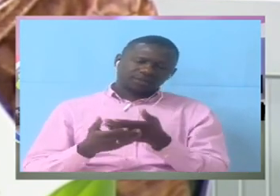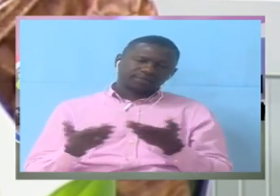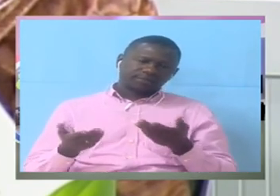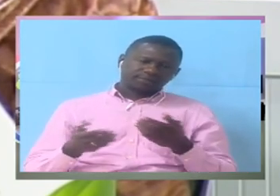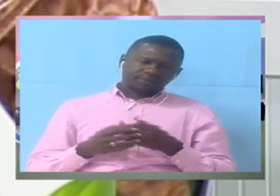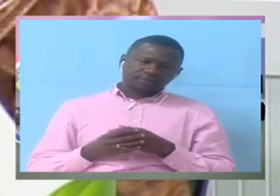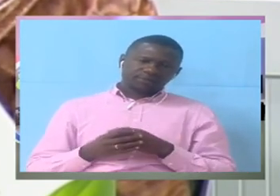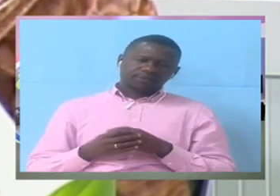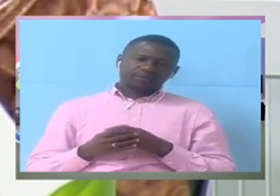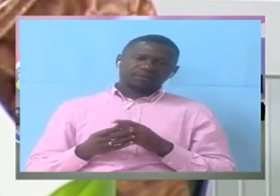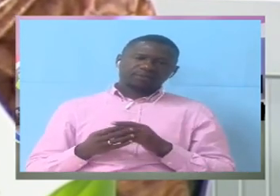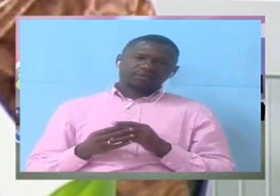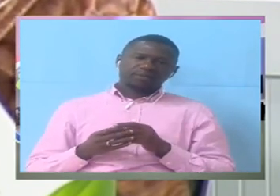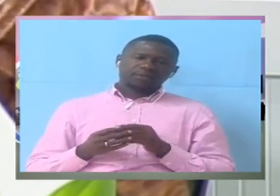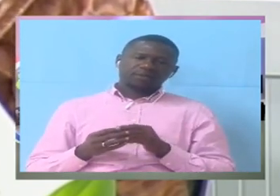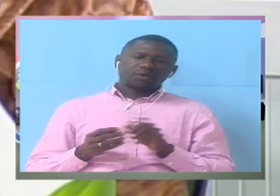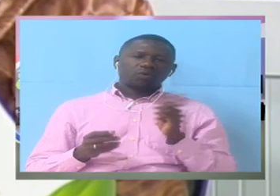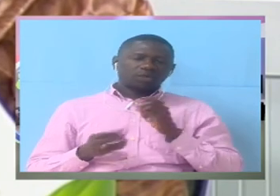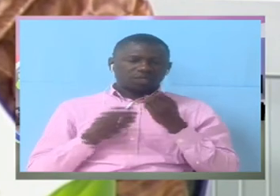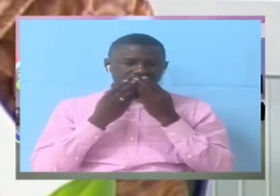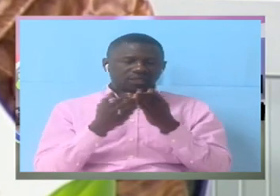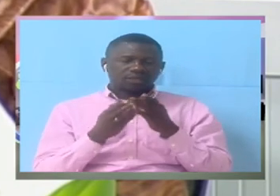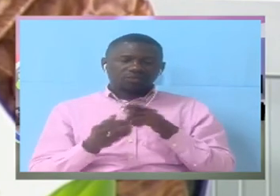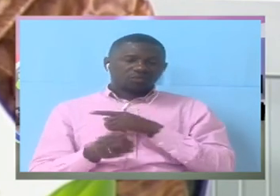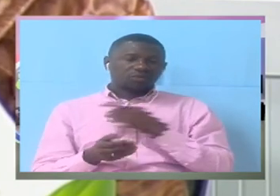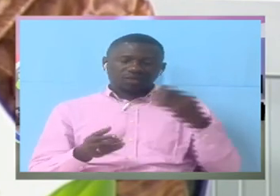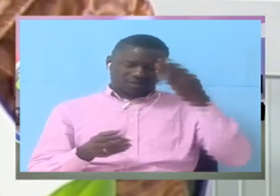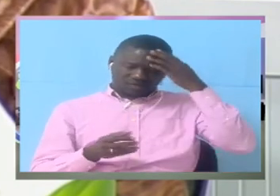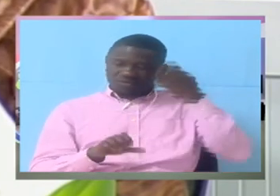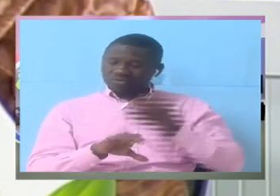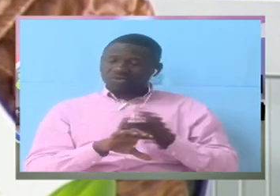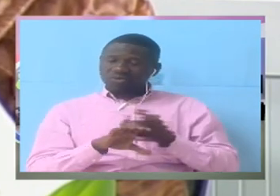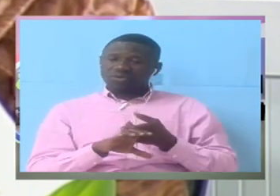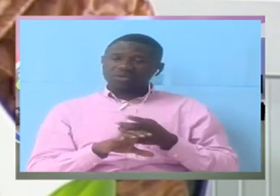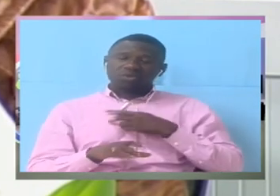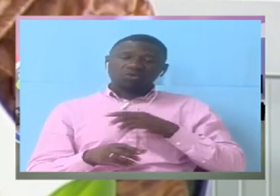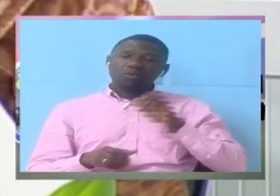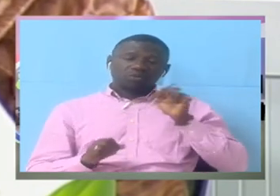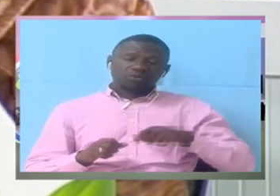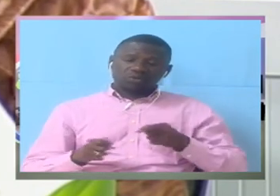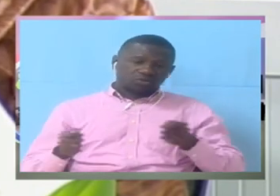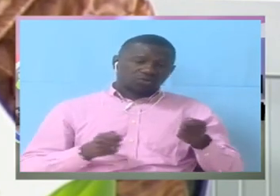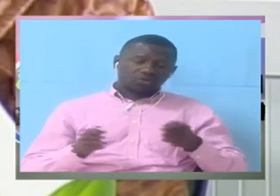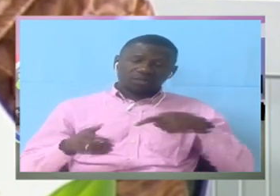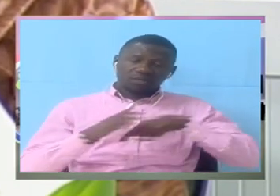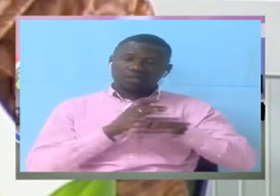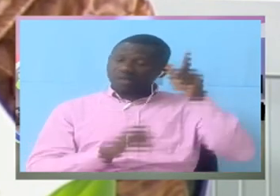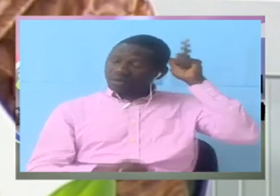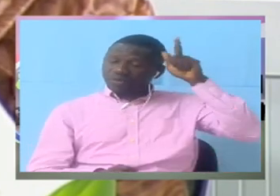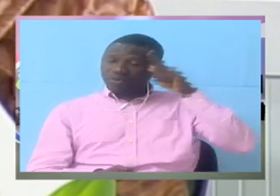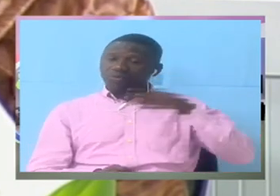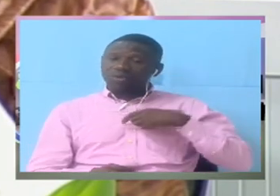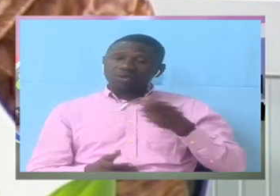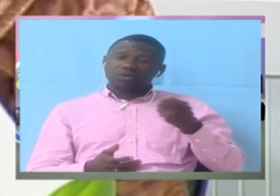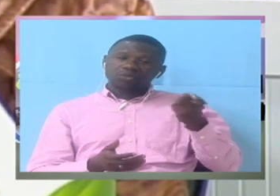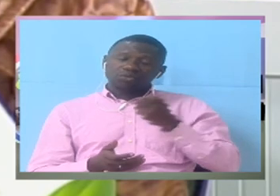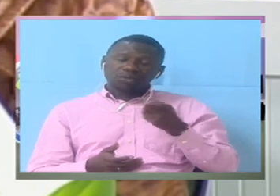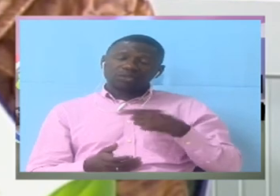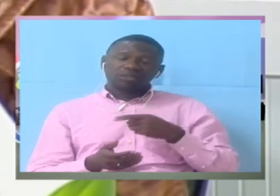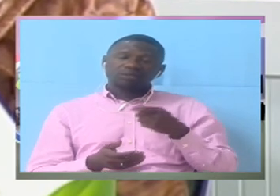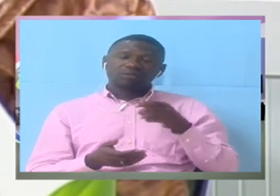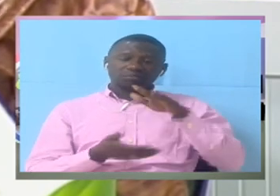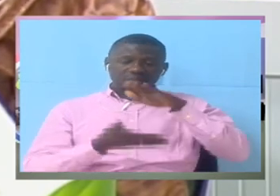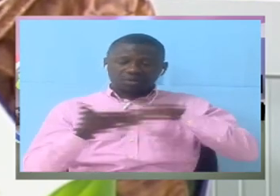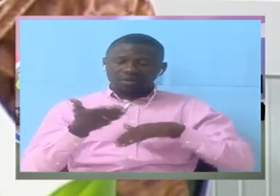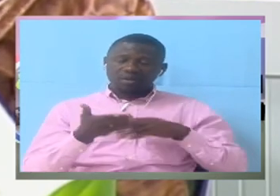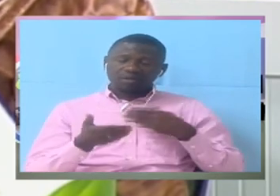not control us in Liberia. He said, we are headstrong. He could not control us in Liberia. We stole his documents and we came to the